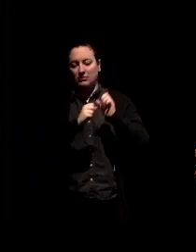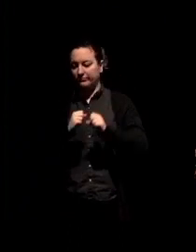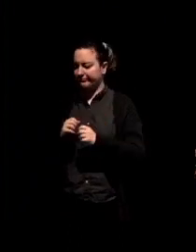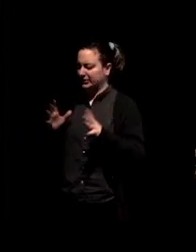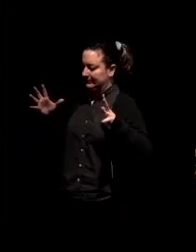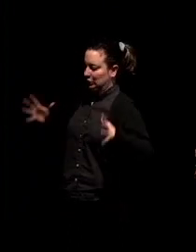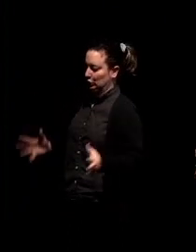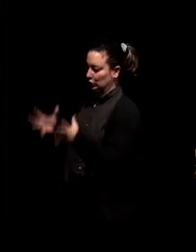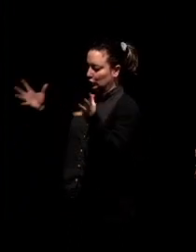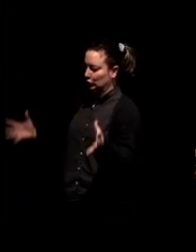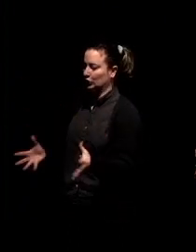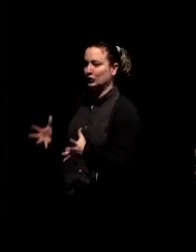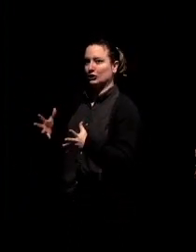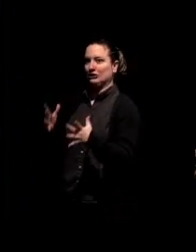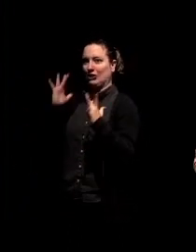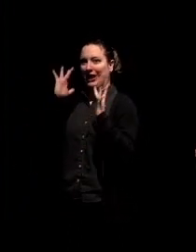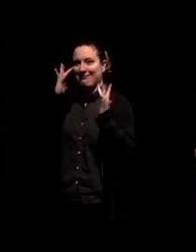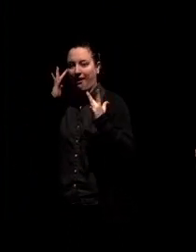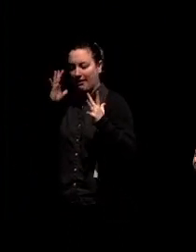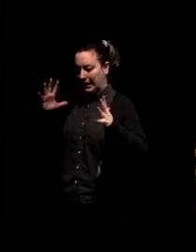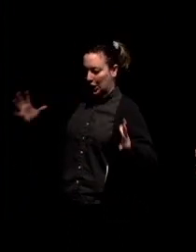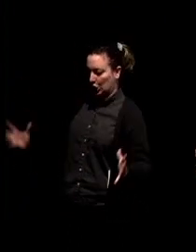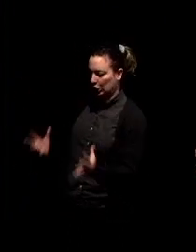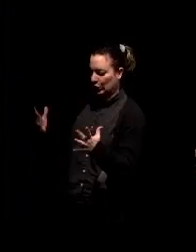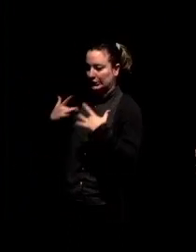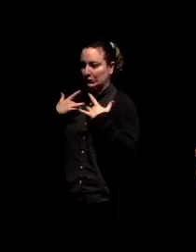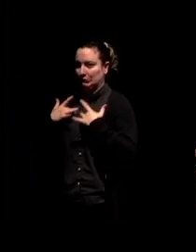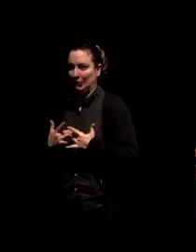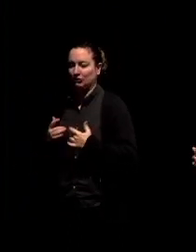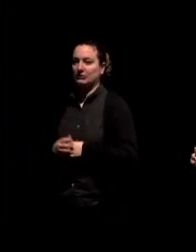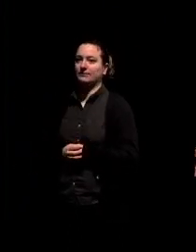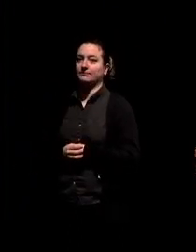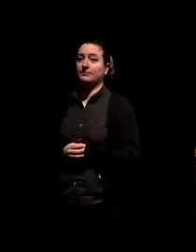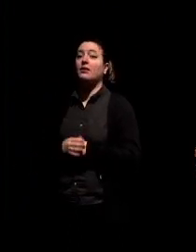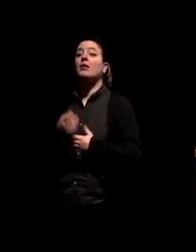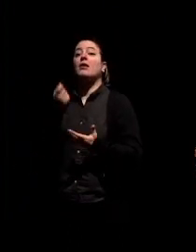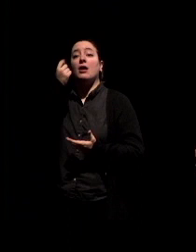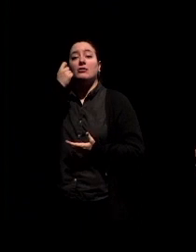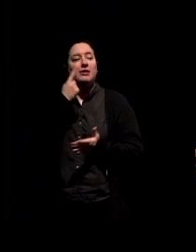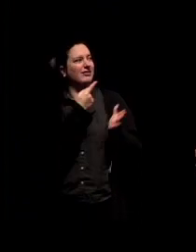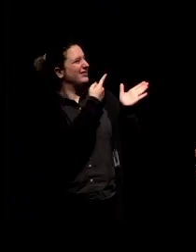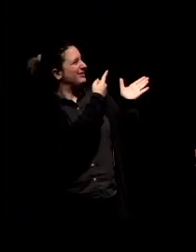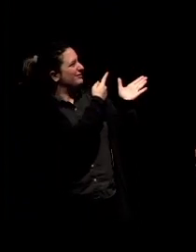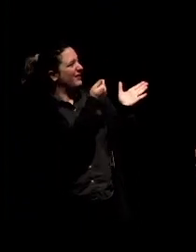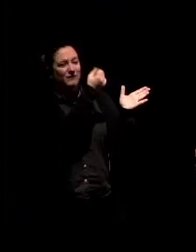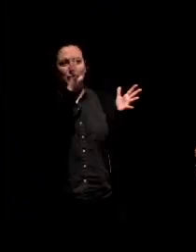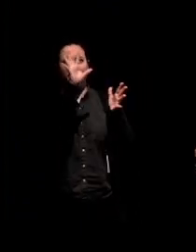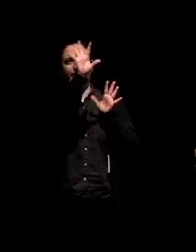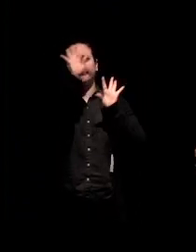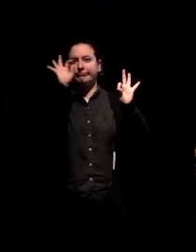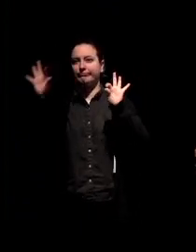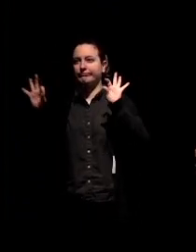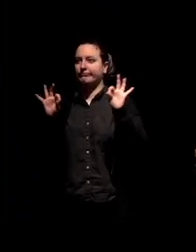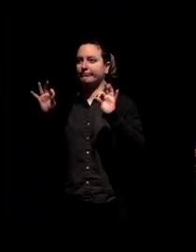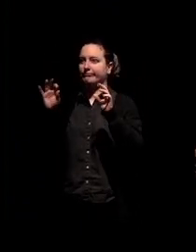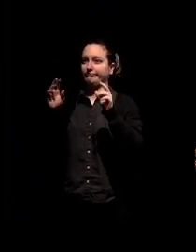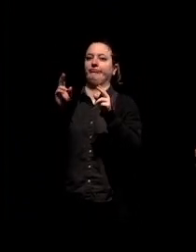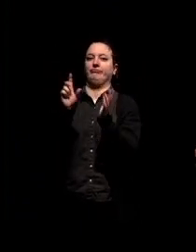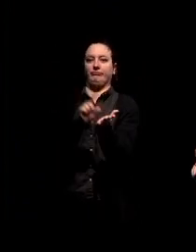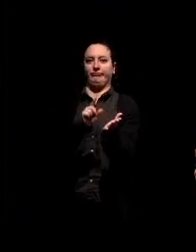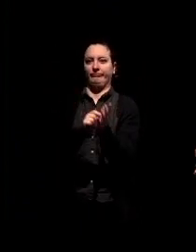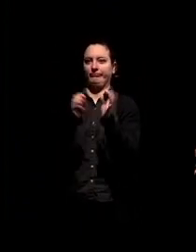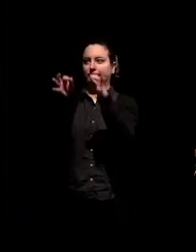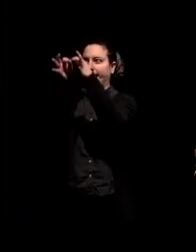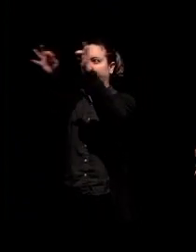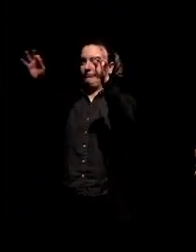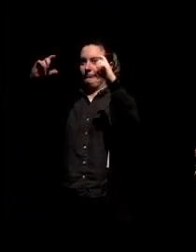populations. And so these are just a few headlines. And I live in Nashville, Tennessee, where Vanderbilt's located. And these are a few